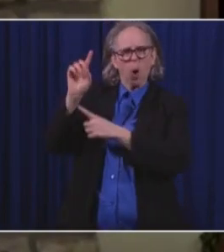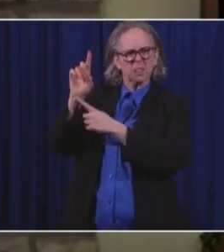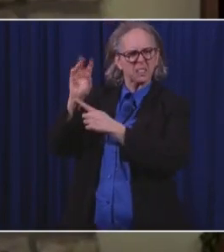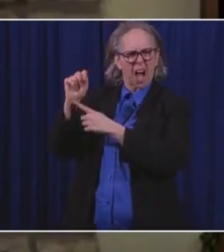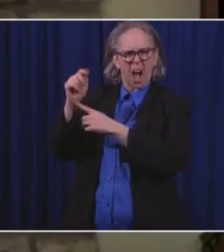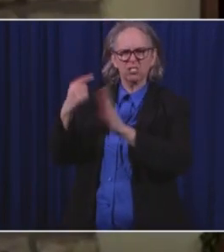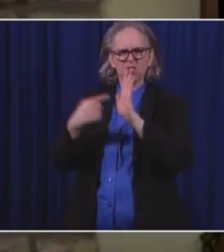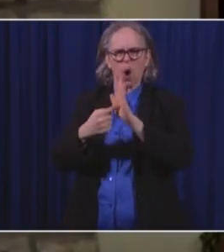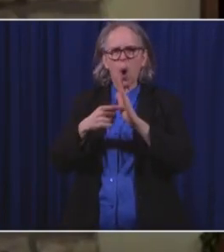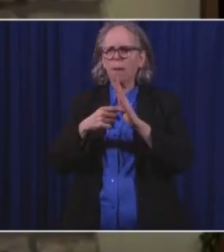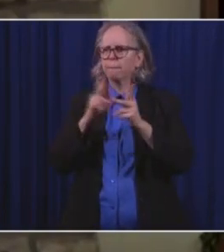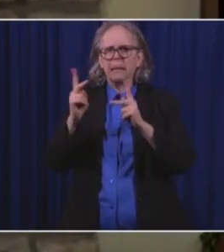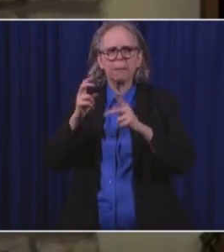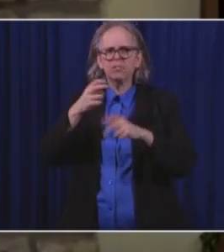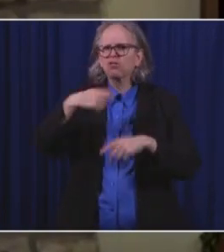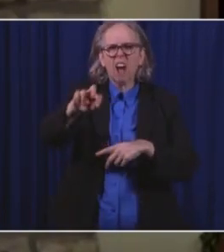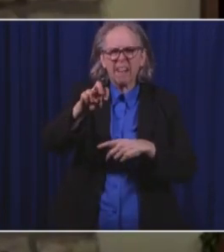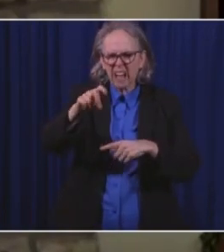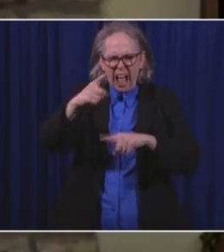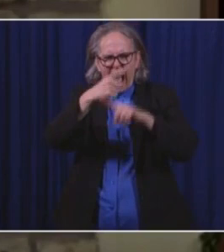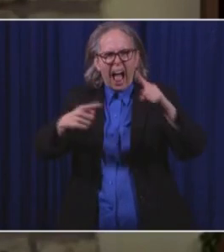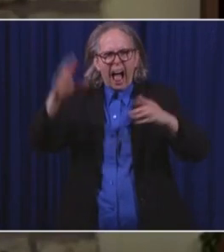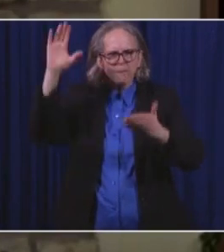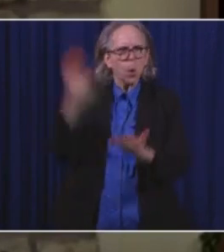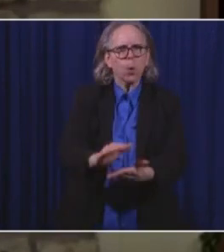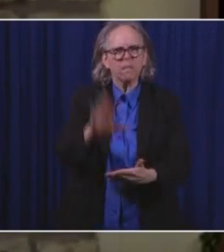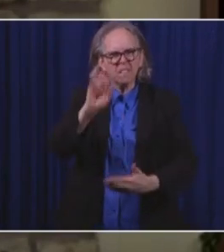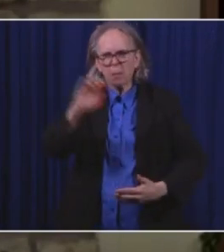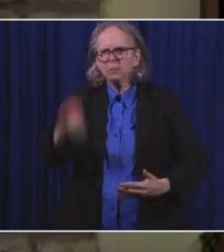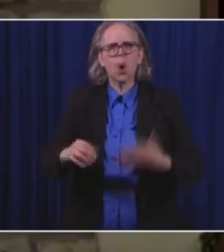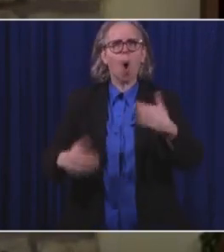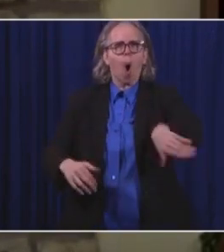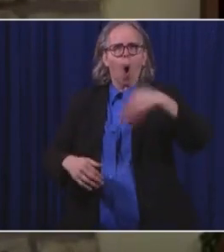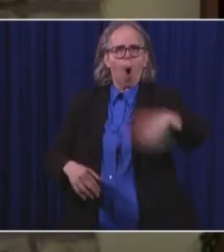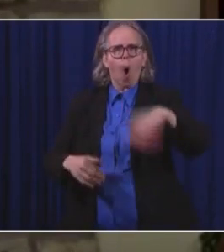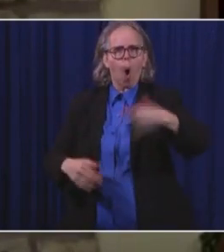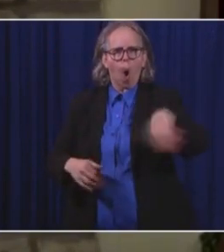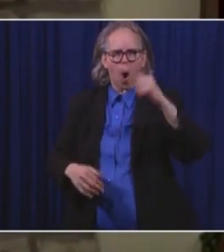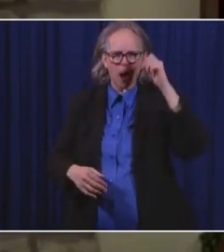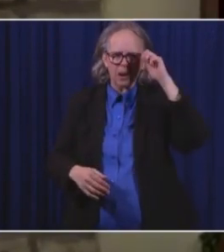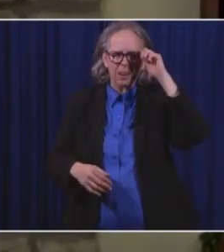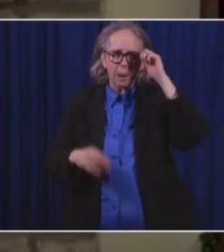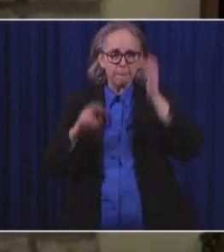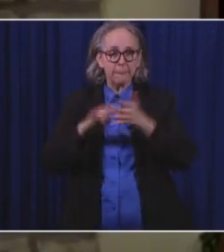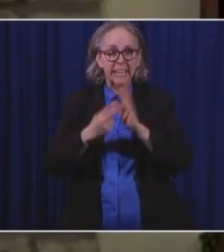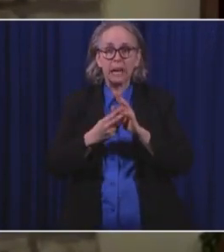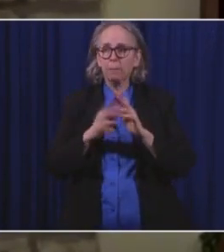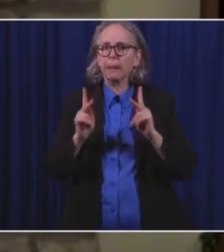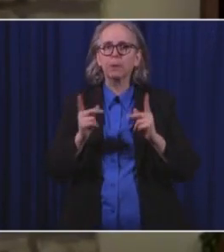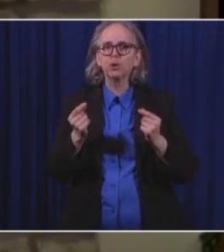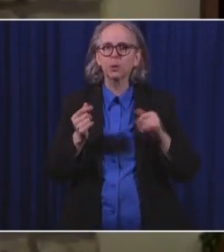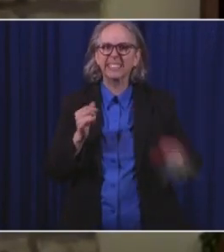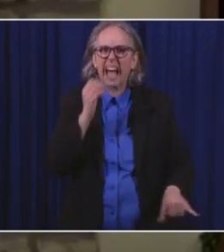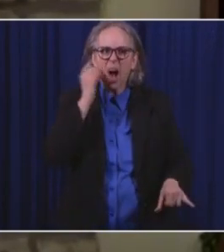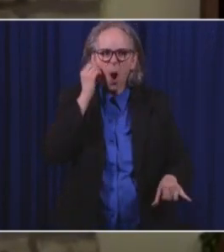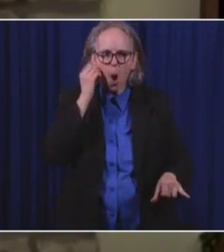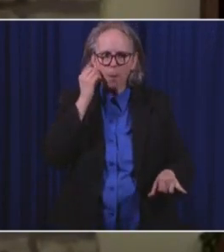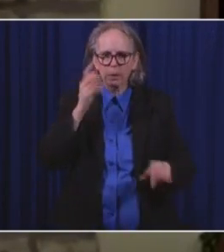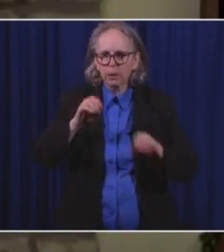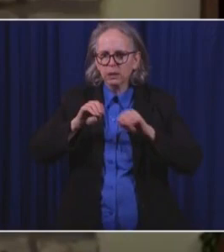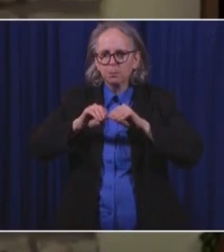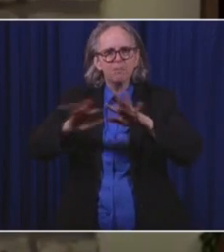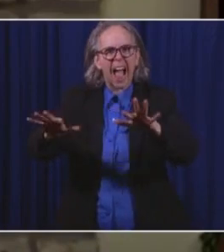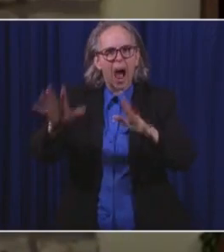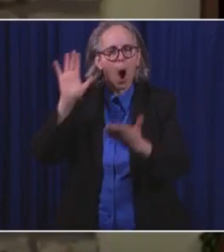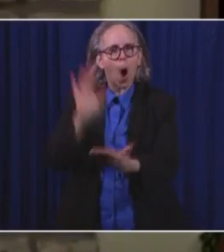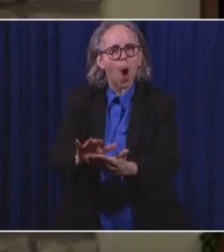And so it means just people are moving around less. When they're moving around less, there's less spread. So you set at 10 o'clock. Somebody said, well, what